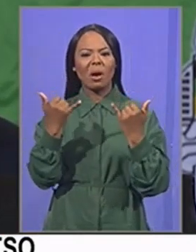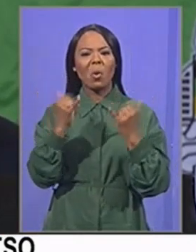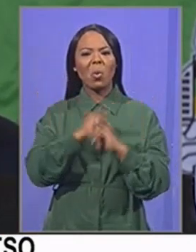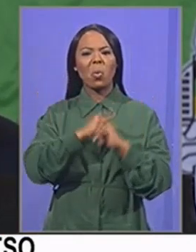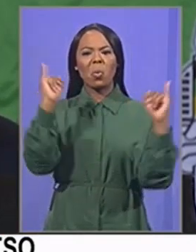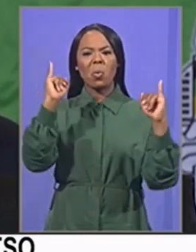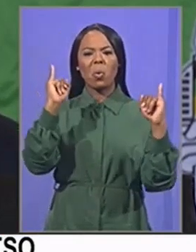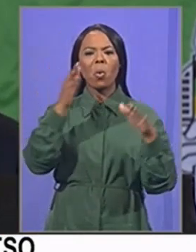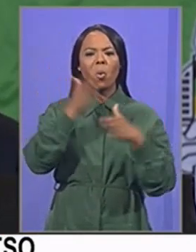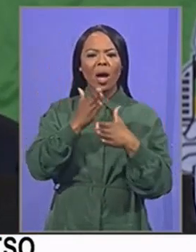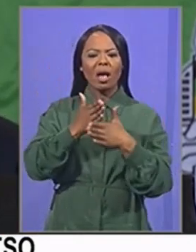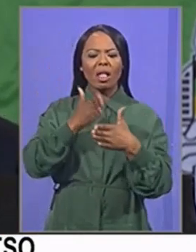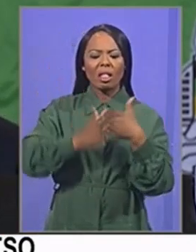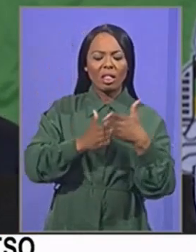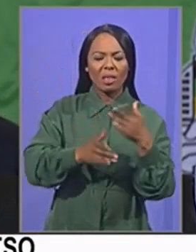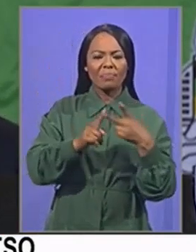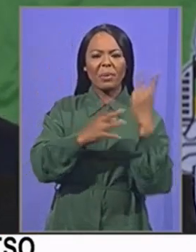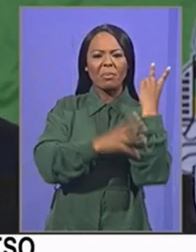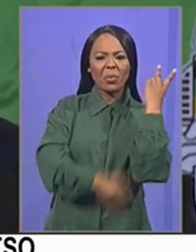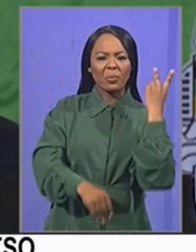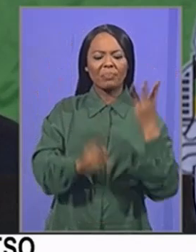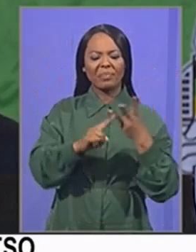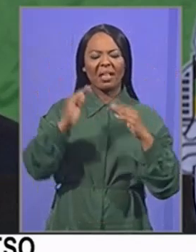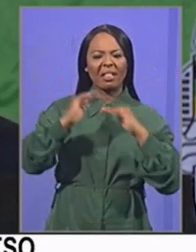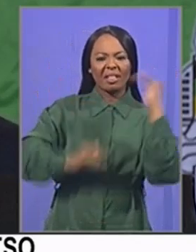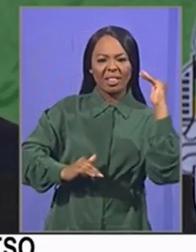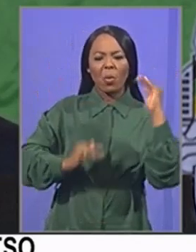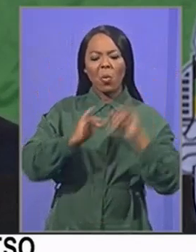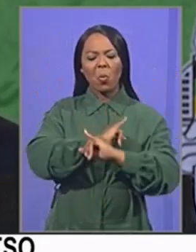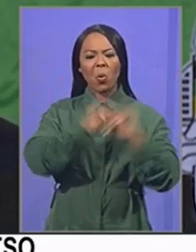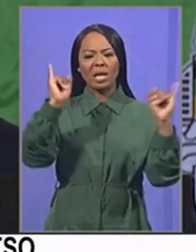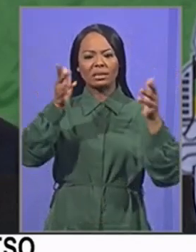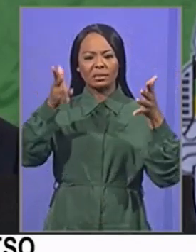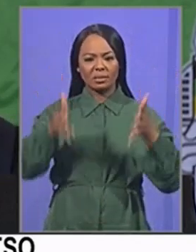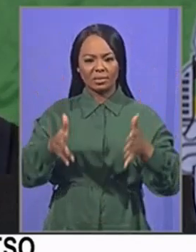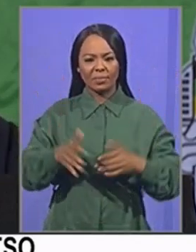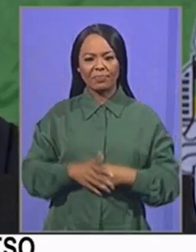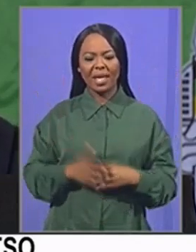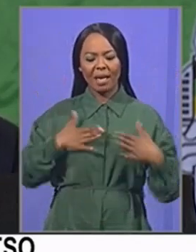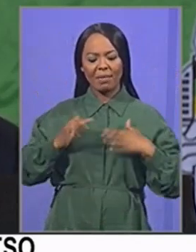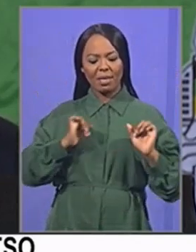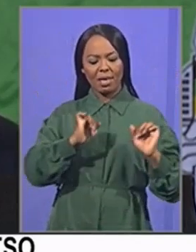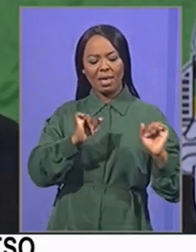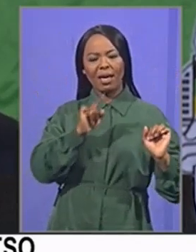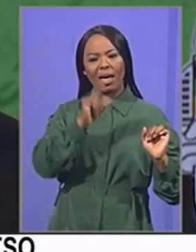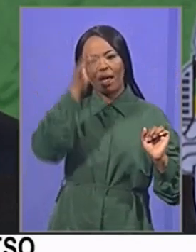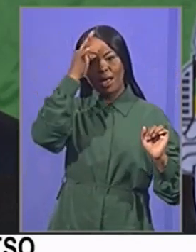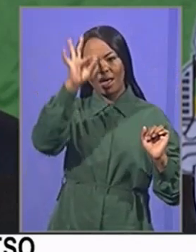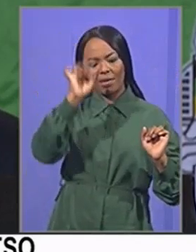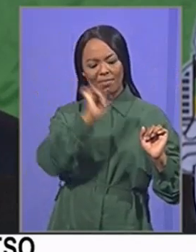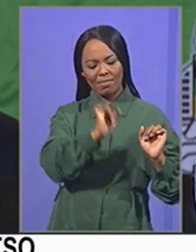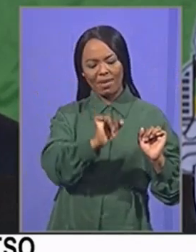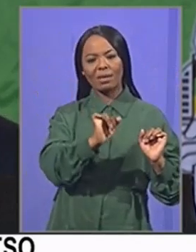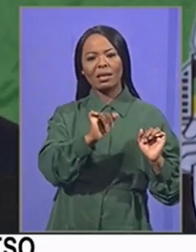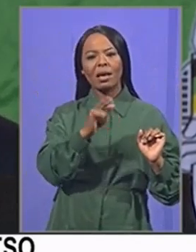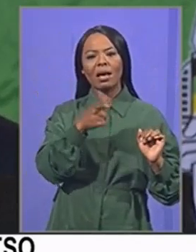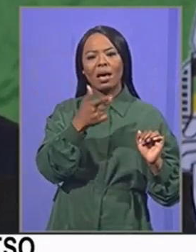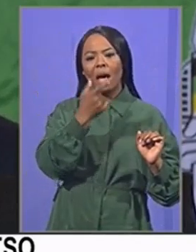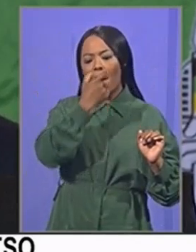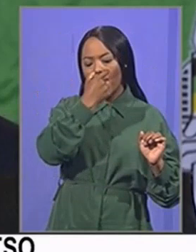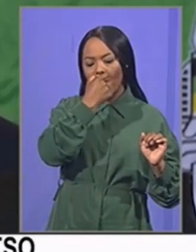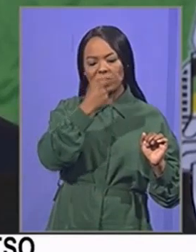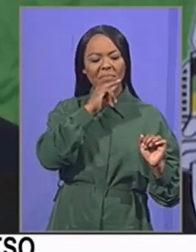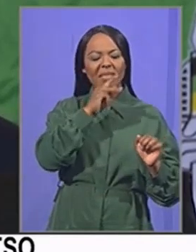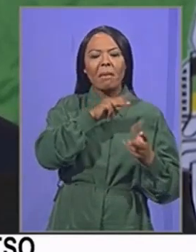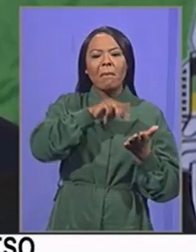tsa botlhokatiro lehuma le tlhaelo ya tekatekano. Mbeki a re Ramaphosa le kabinete ya gagwe ga bana le ano